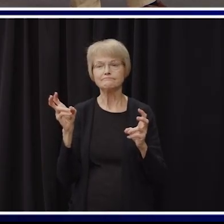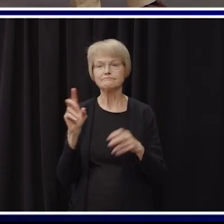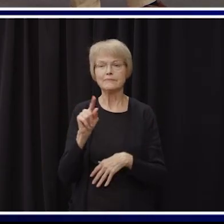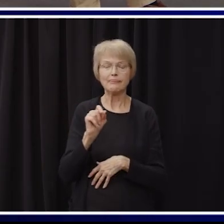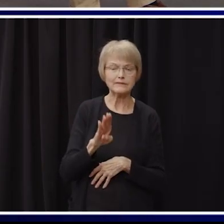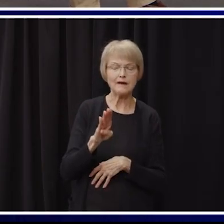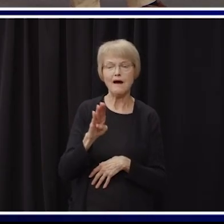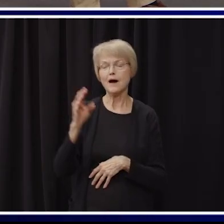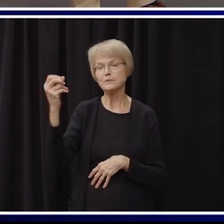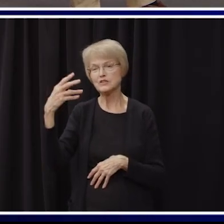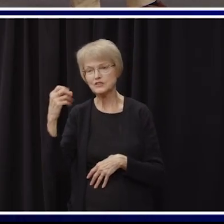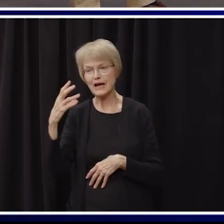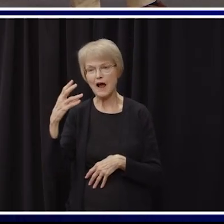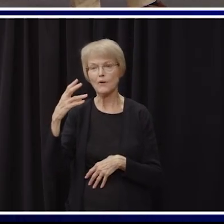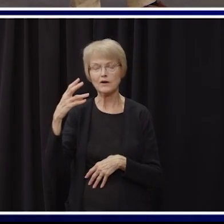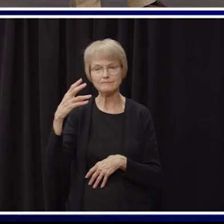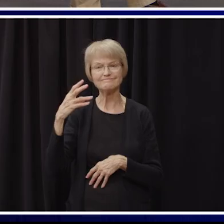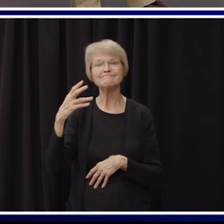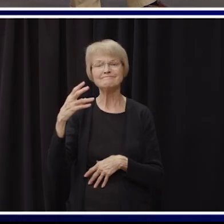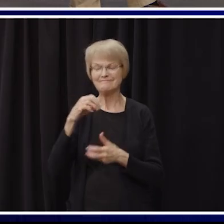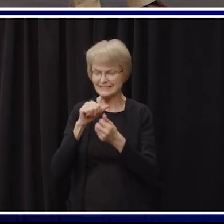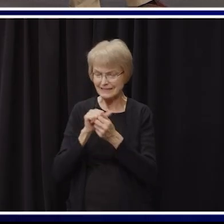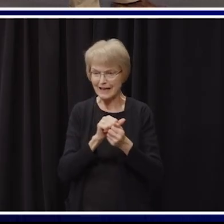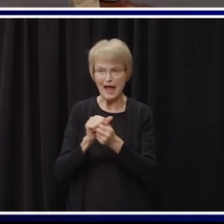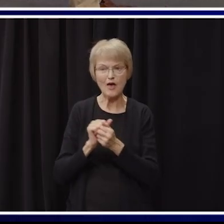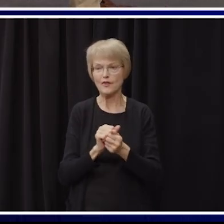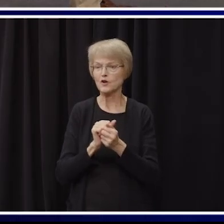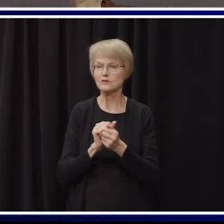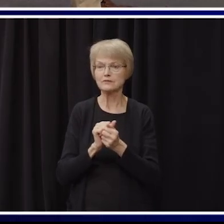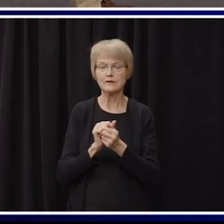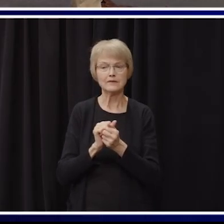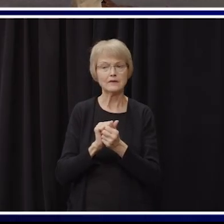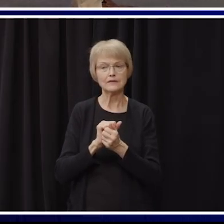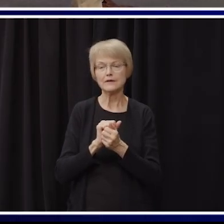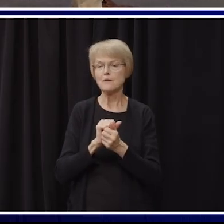tub, the shower is all in one space and it's all zero entry.